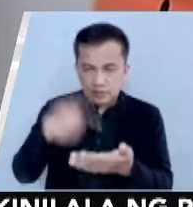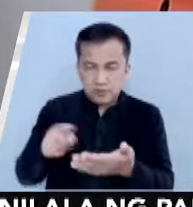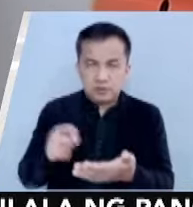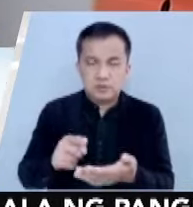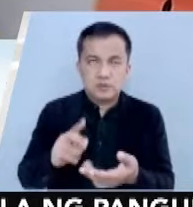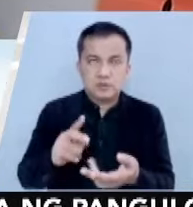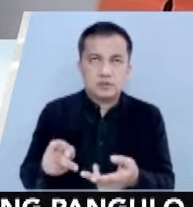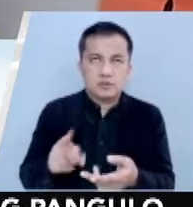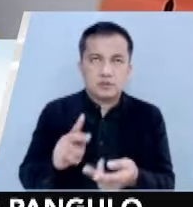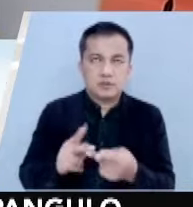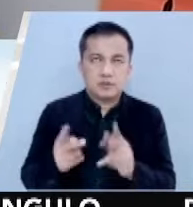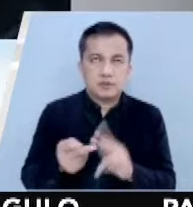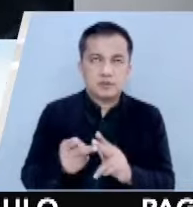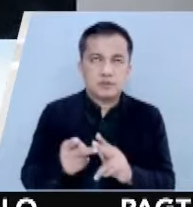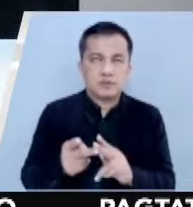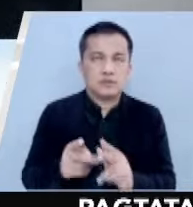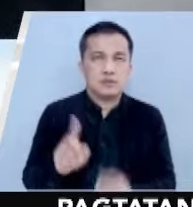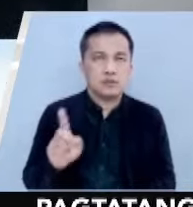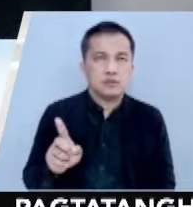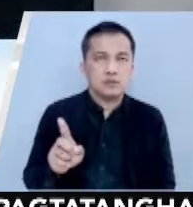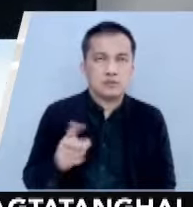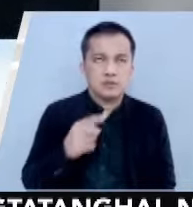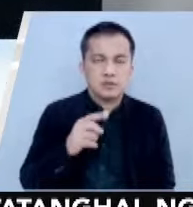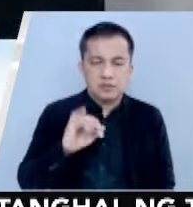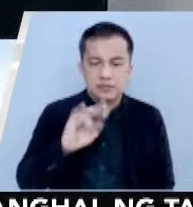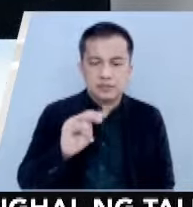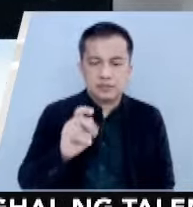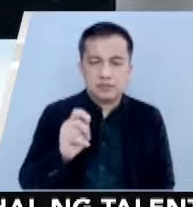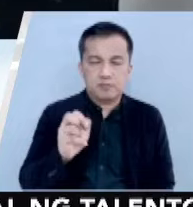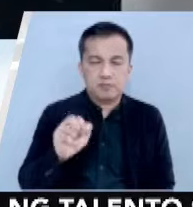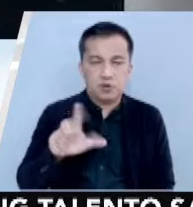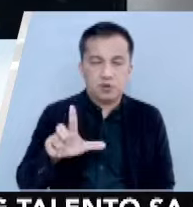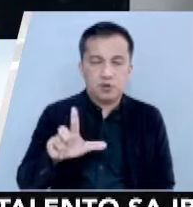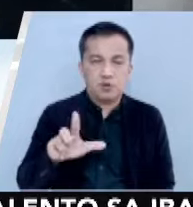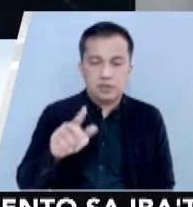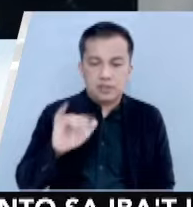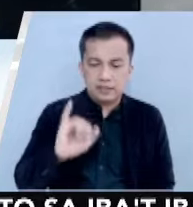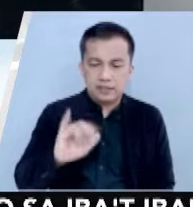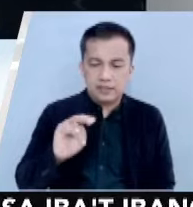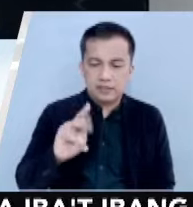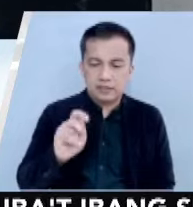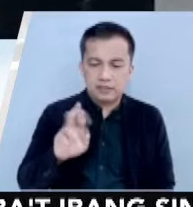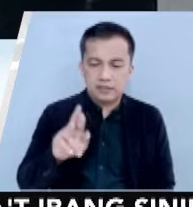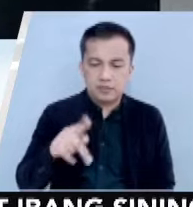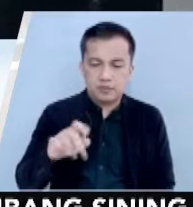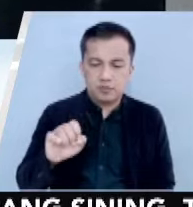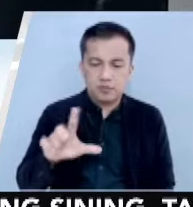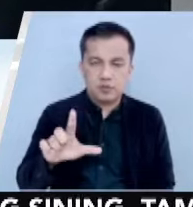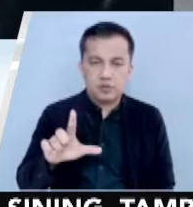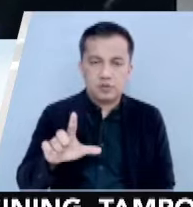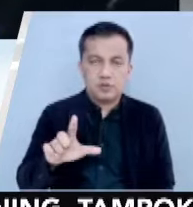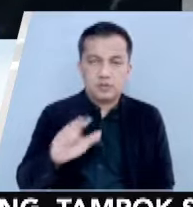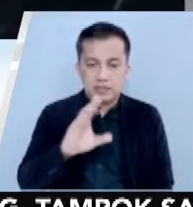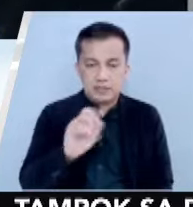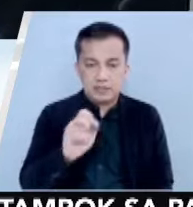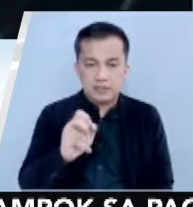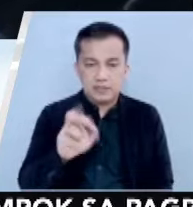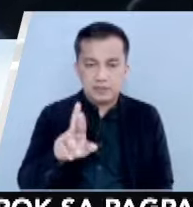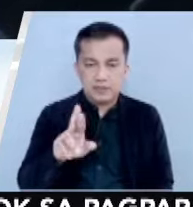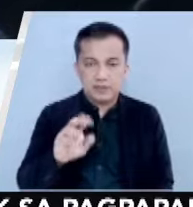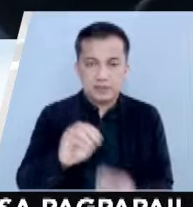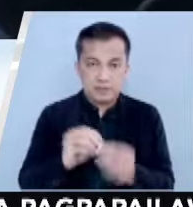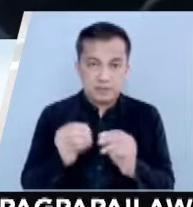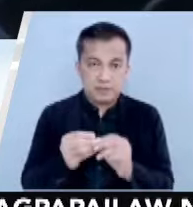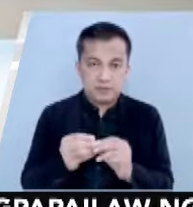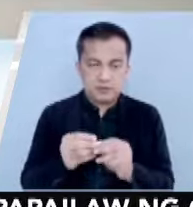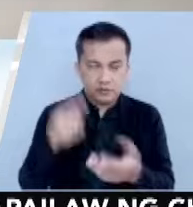Lyon, France. Interpol make model, the caliber, the serial number to see if these firearms were